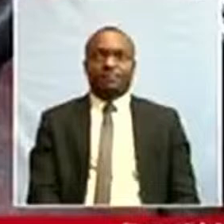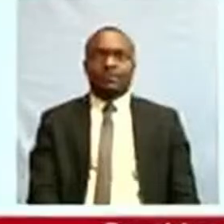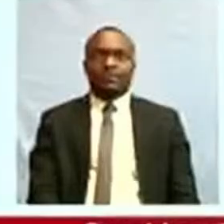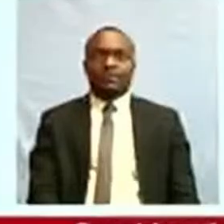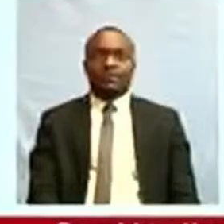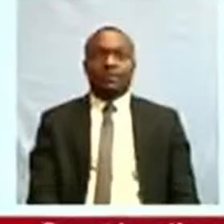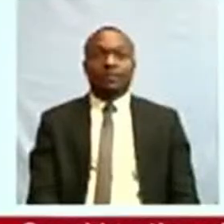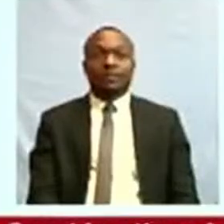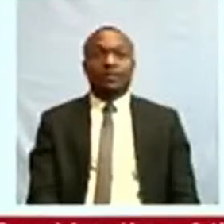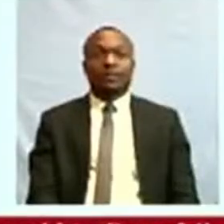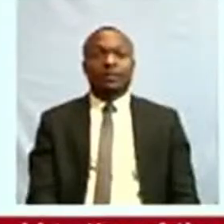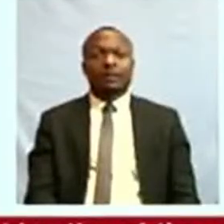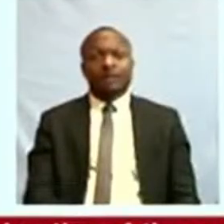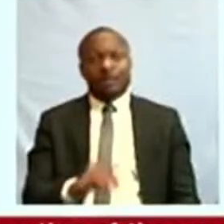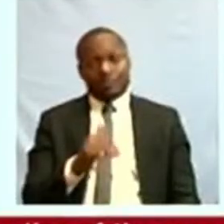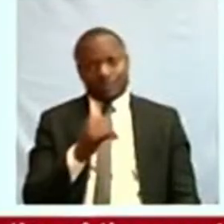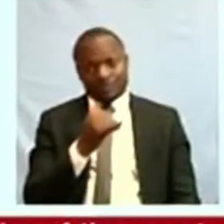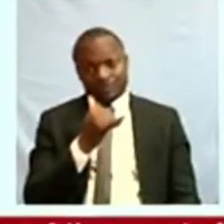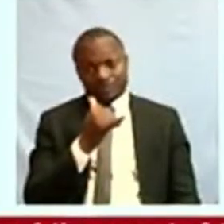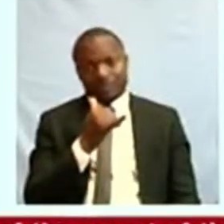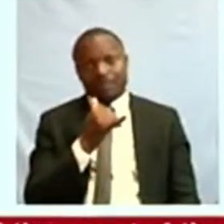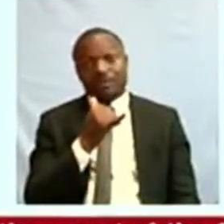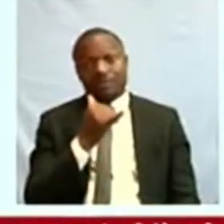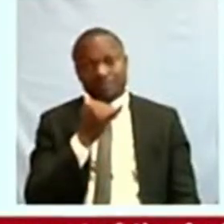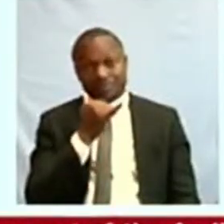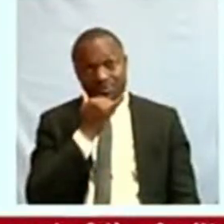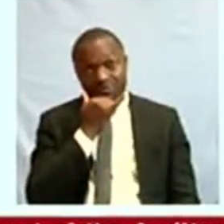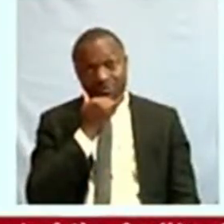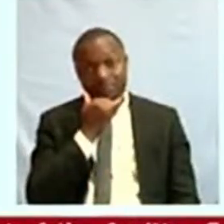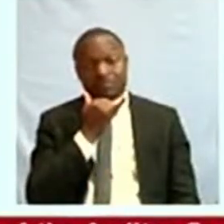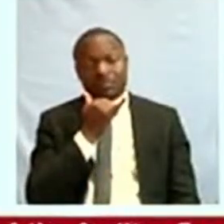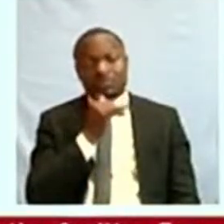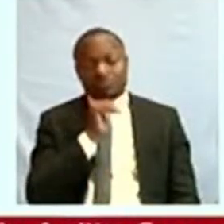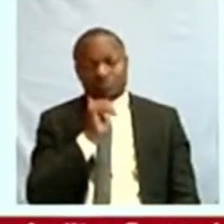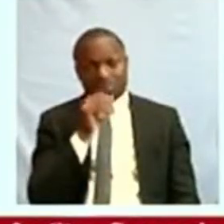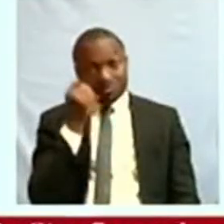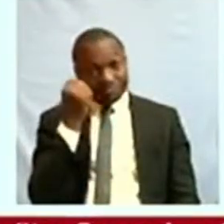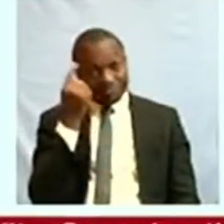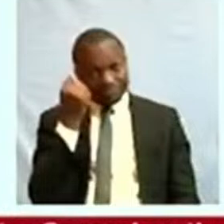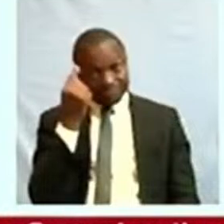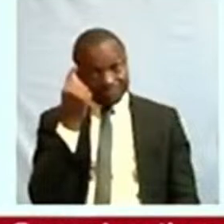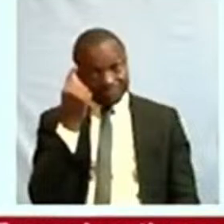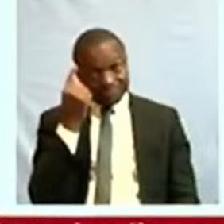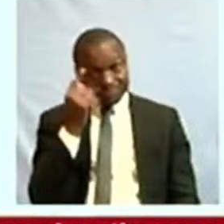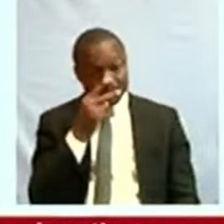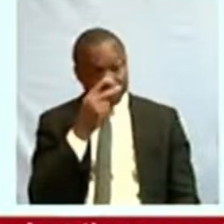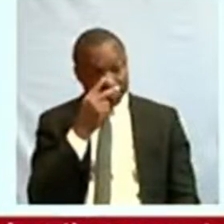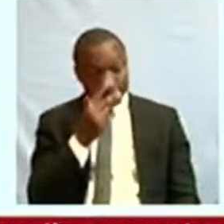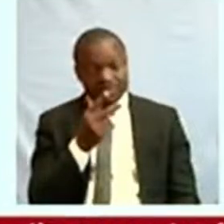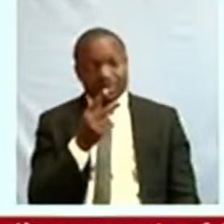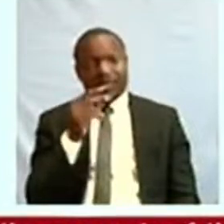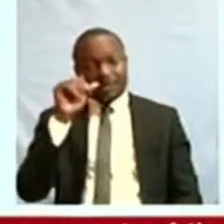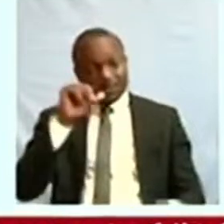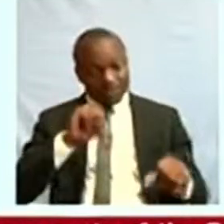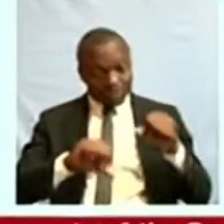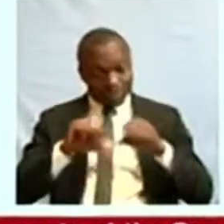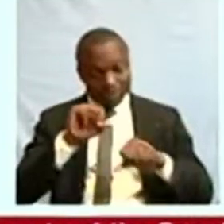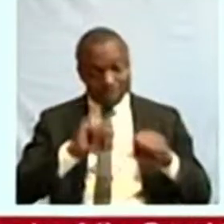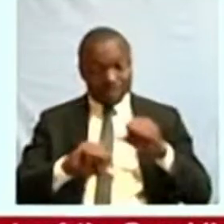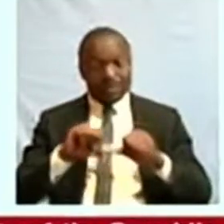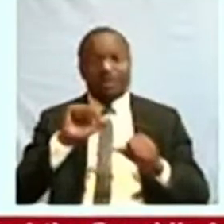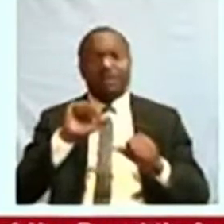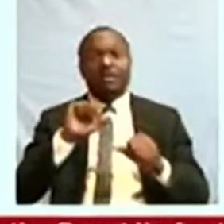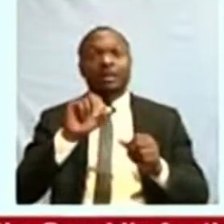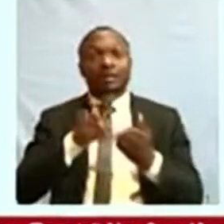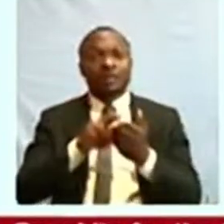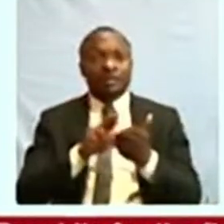I think the misunderstanding has come in that we are looking at the audit report for the year ending